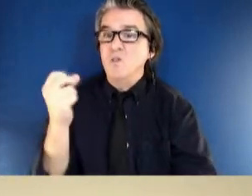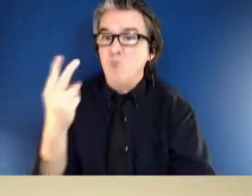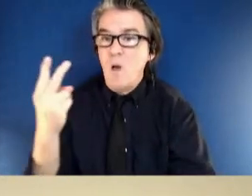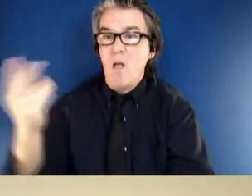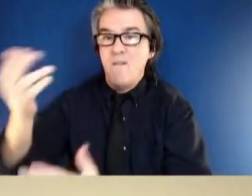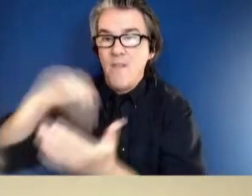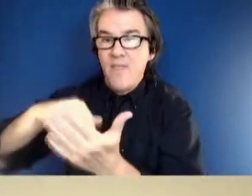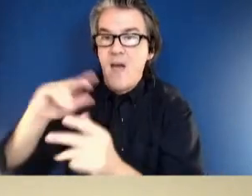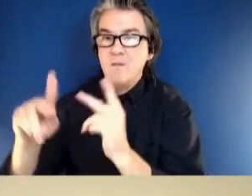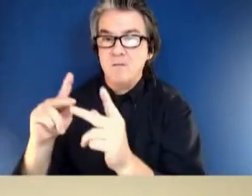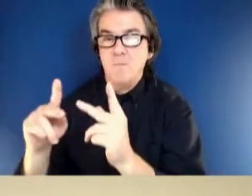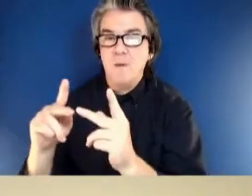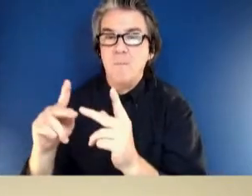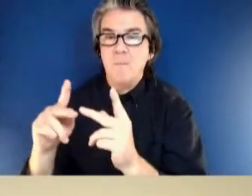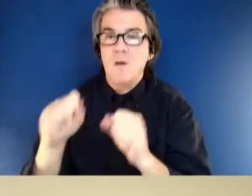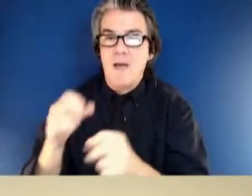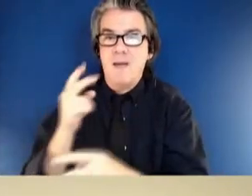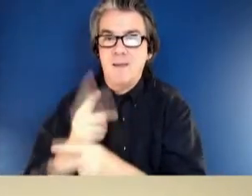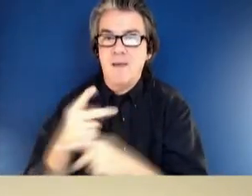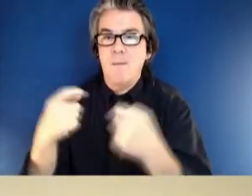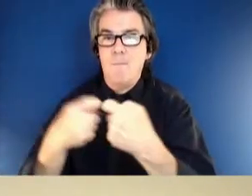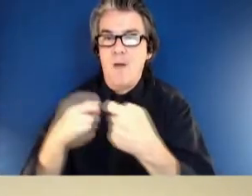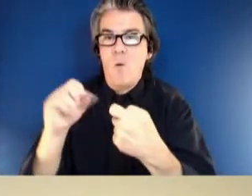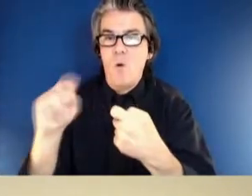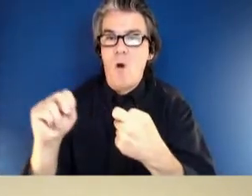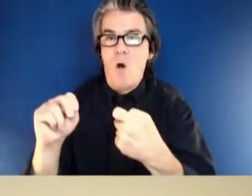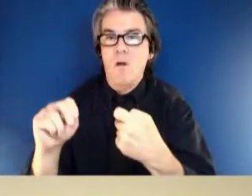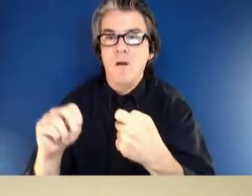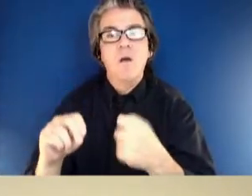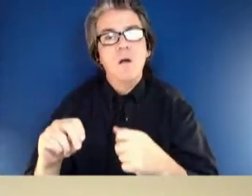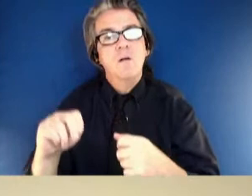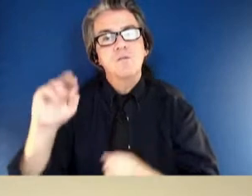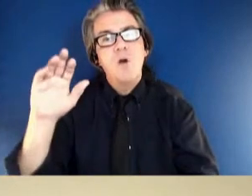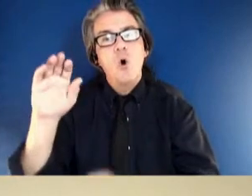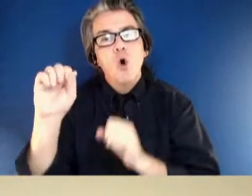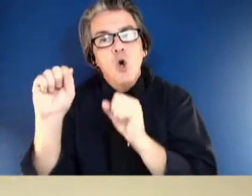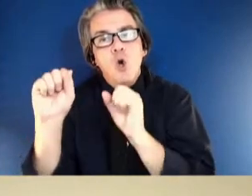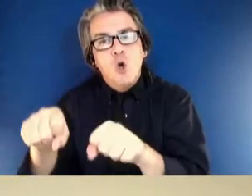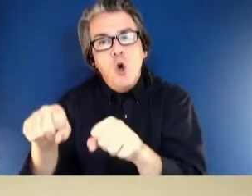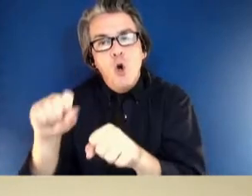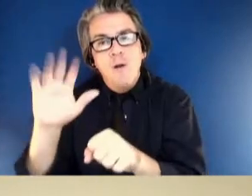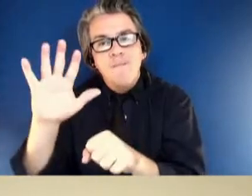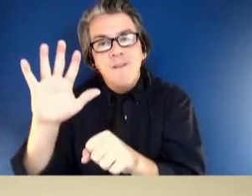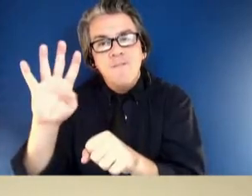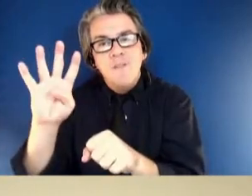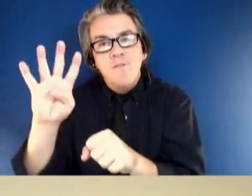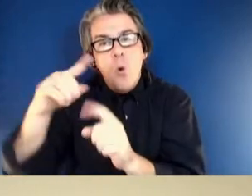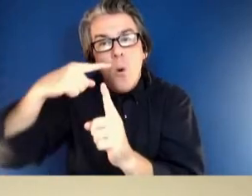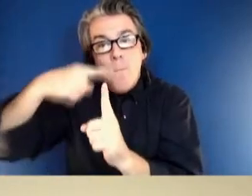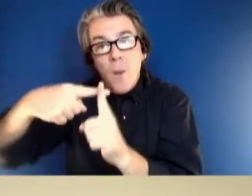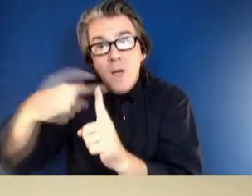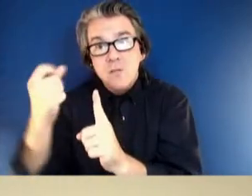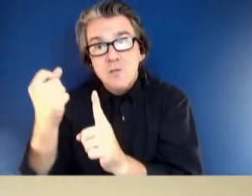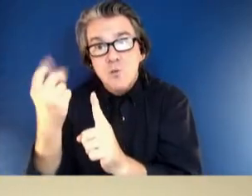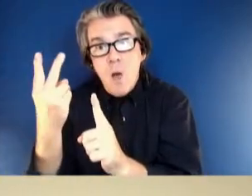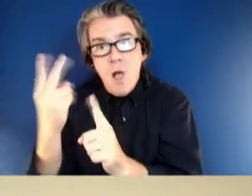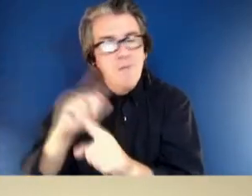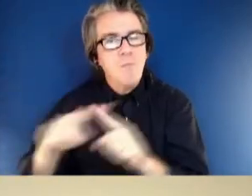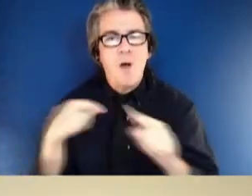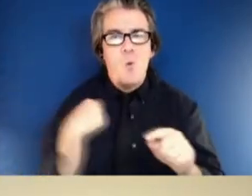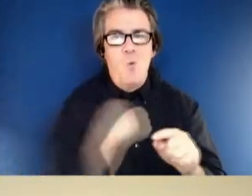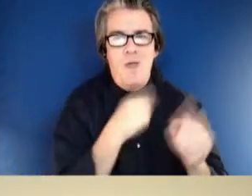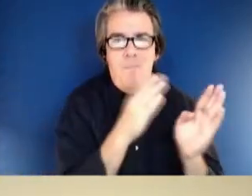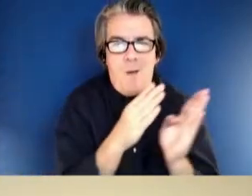as the weather conditions change as well. So with your second question, which was primarily